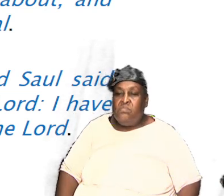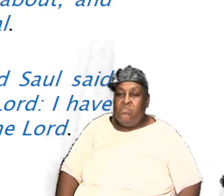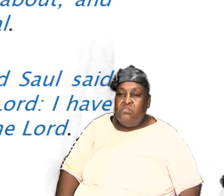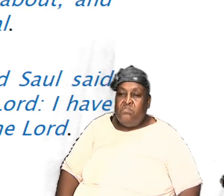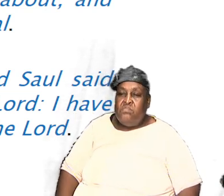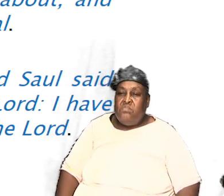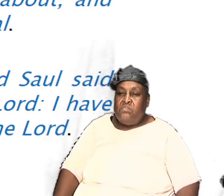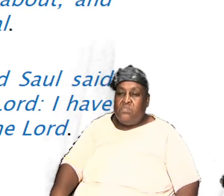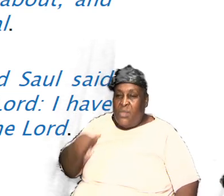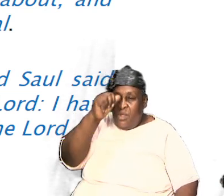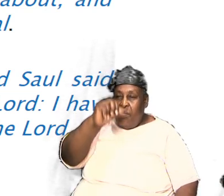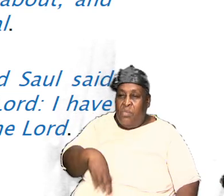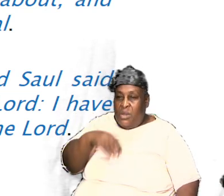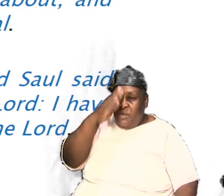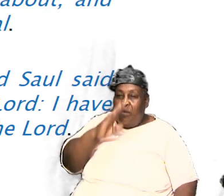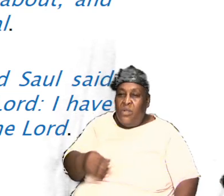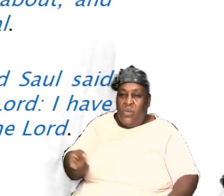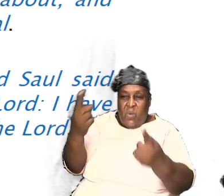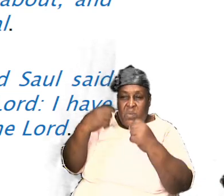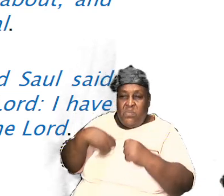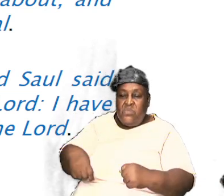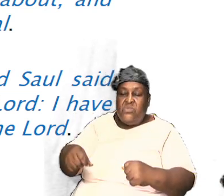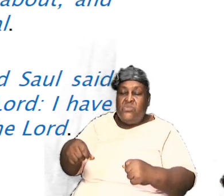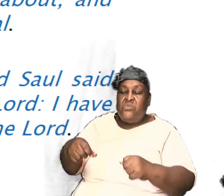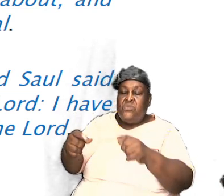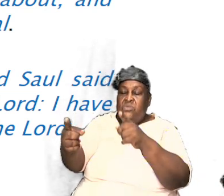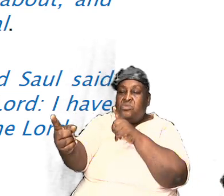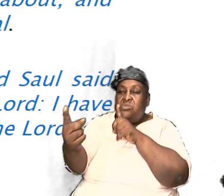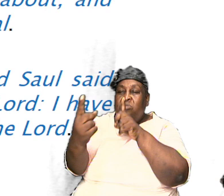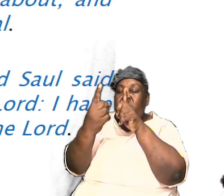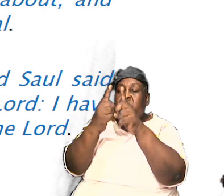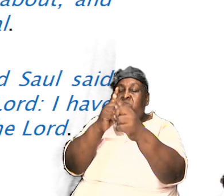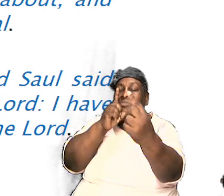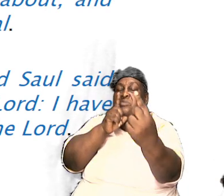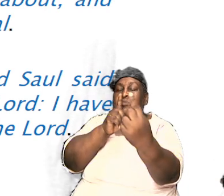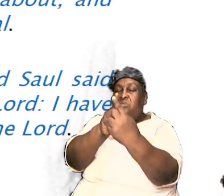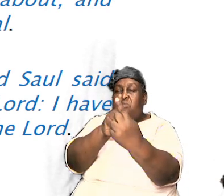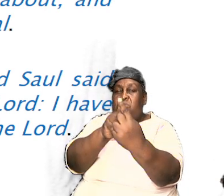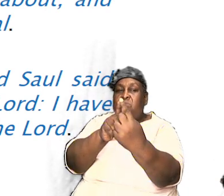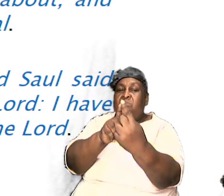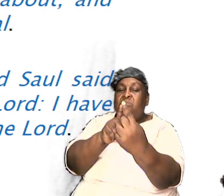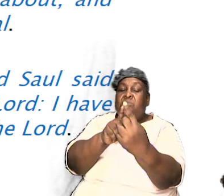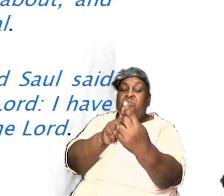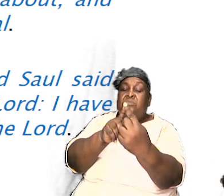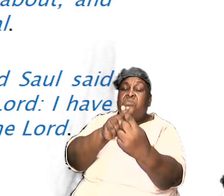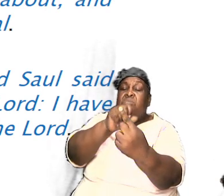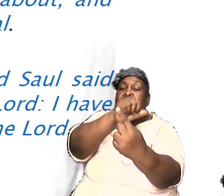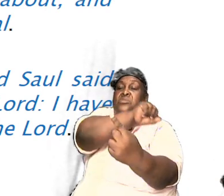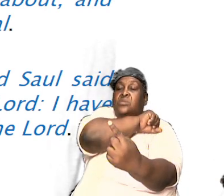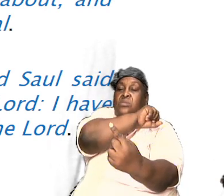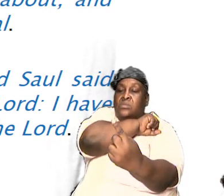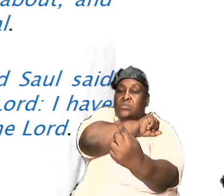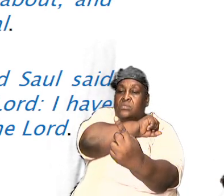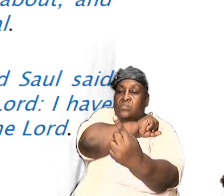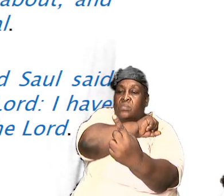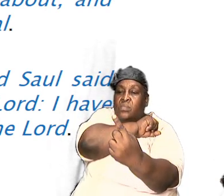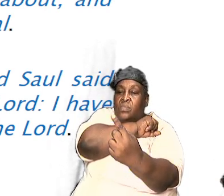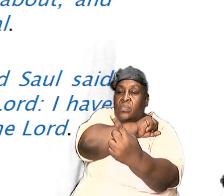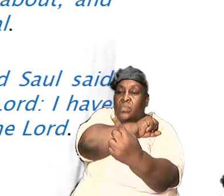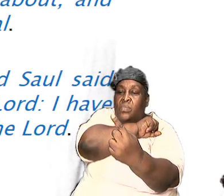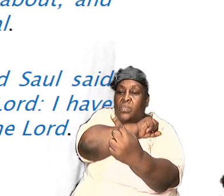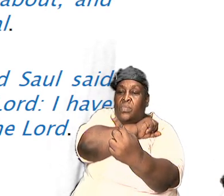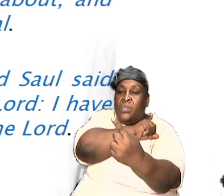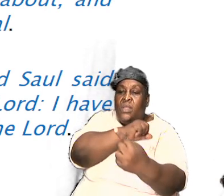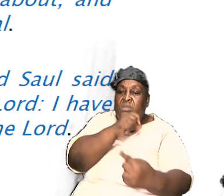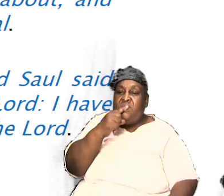And Samuel came to Saul. No, I want us to listen to this. And Samuel came